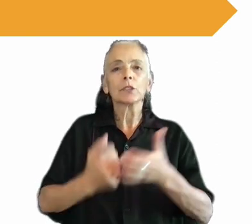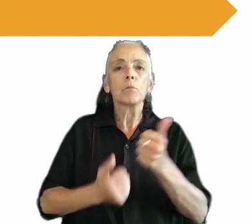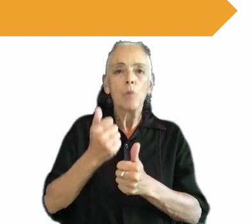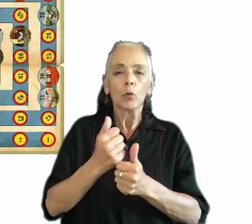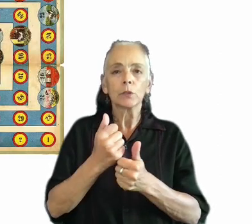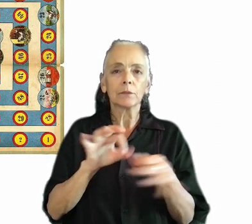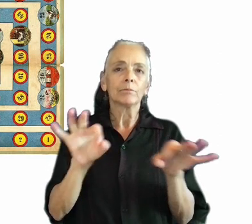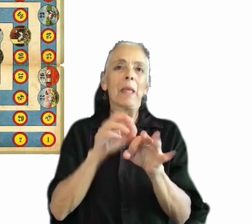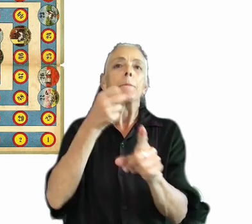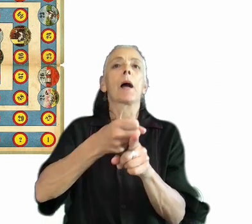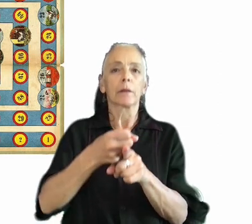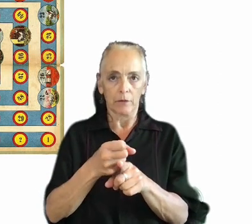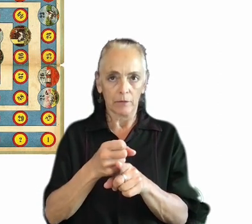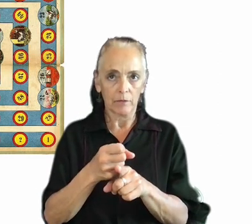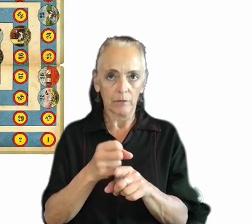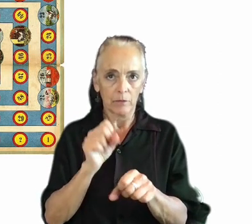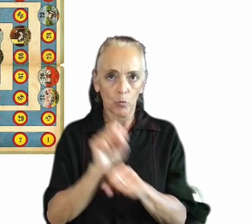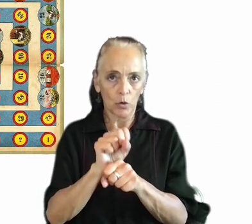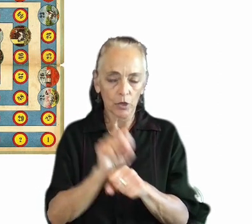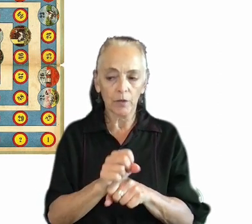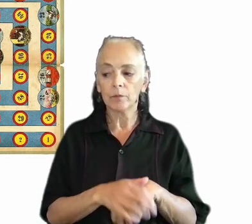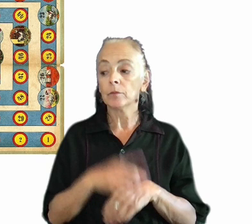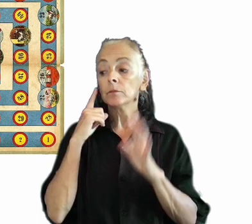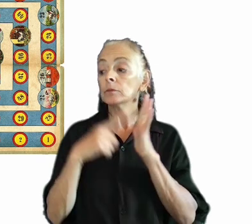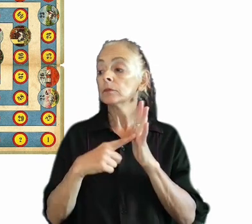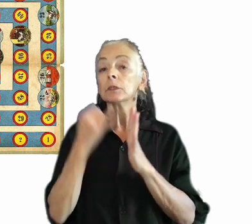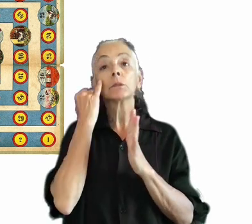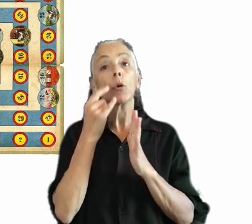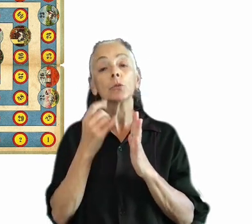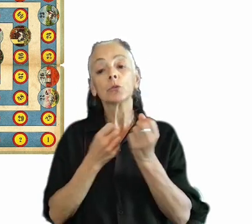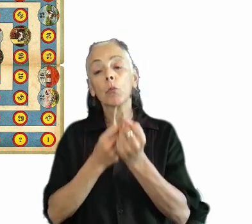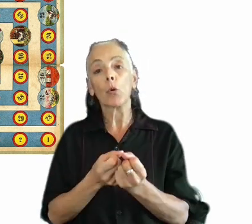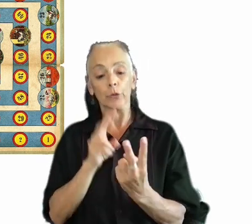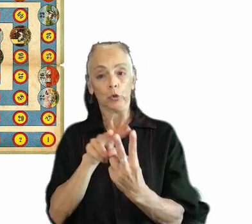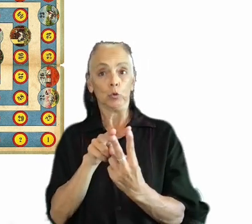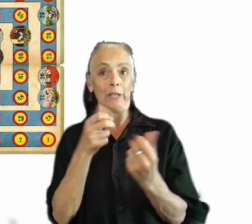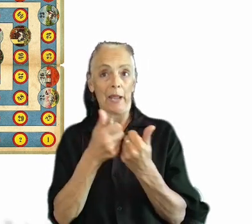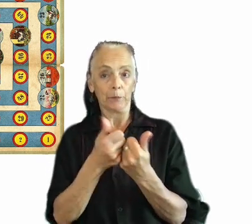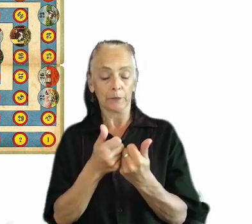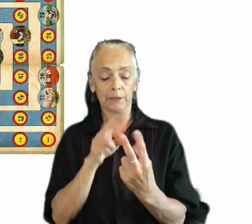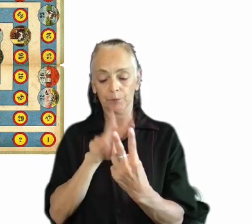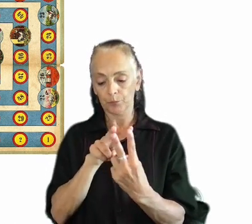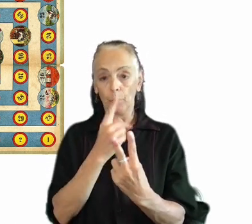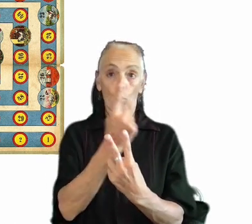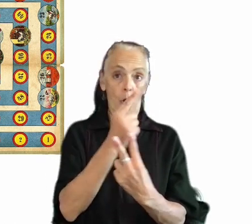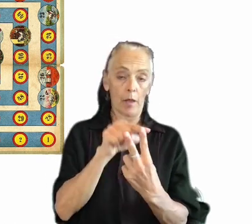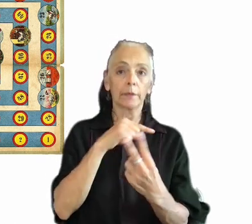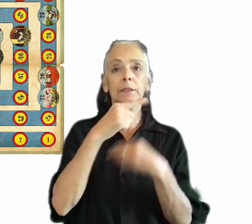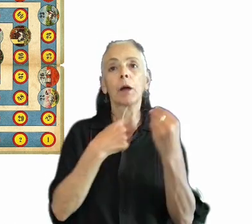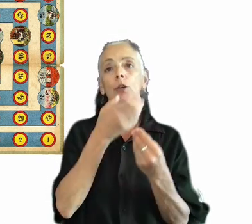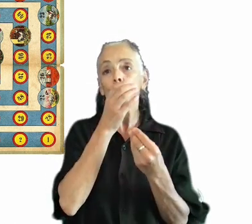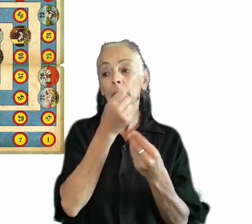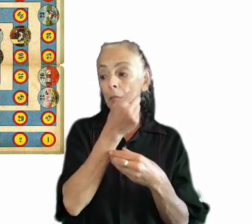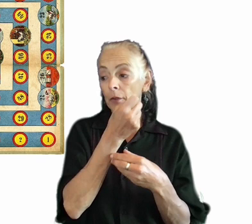work so let's say you're supporting two different games one is about drinking milk